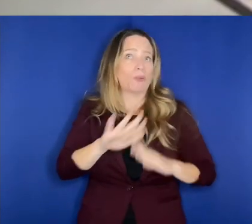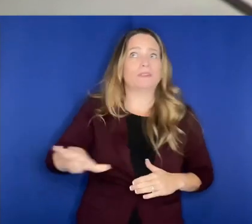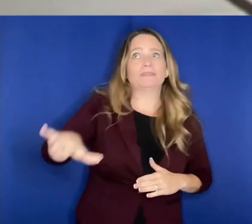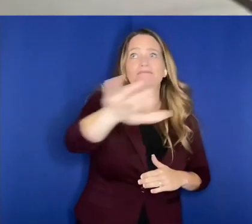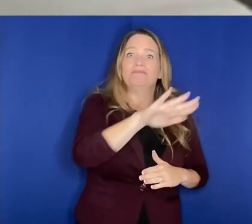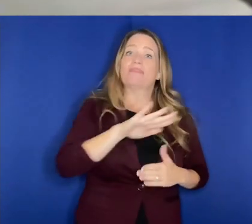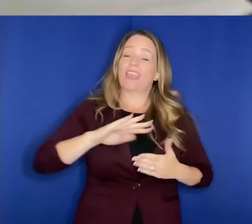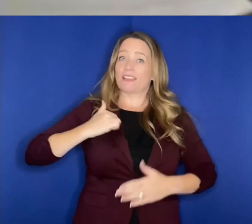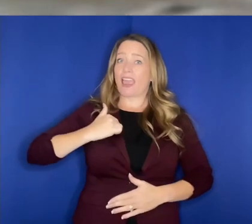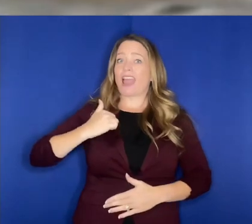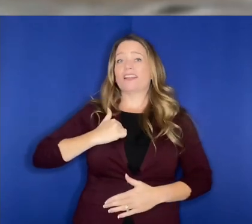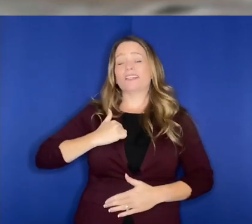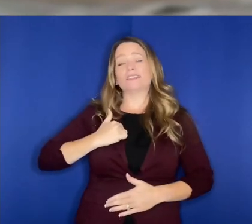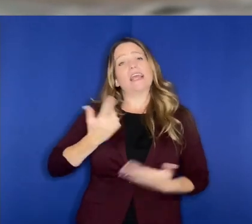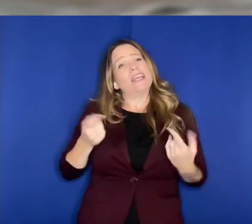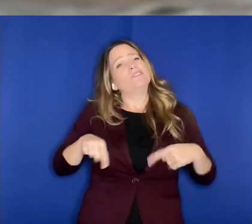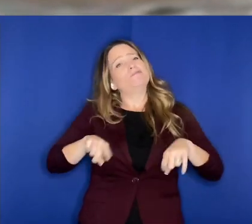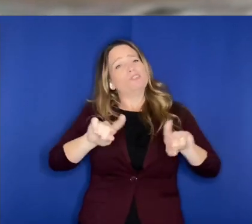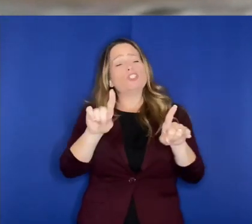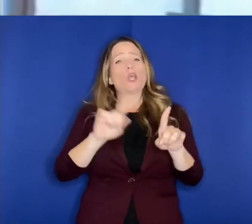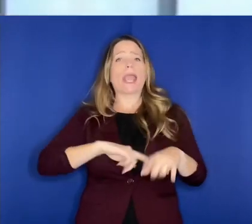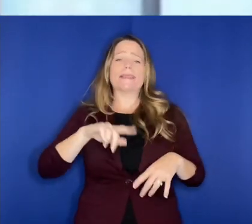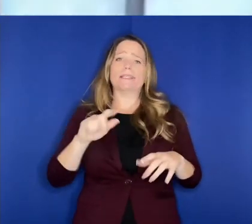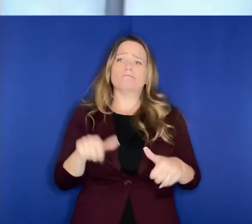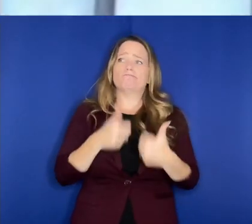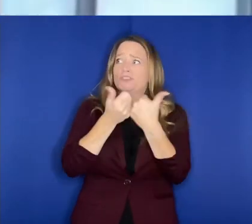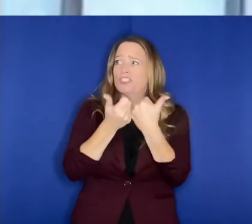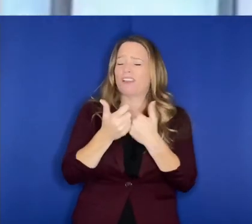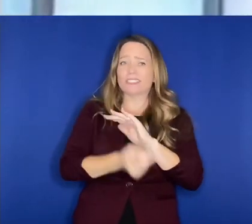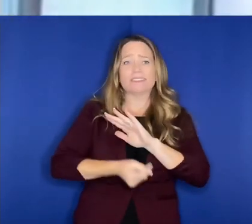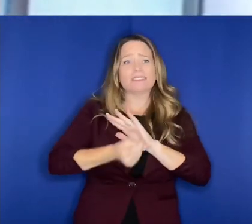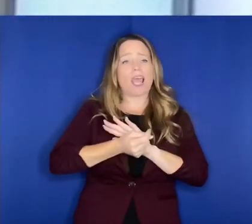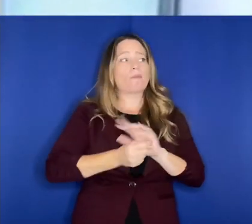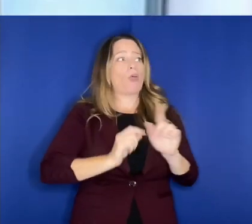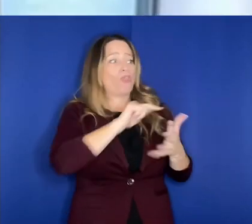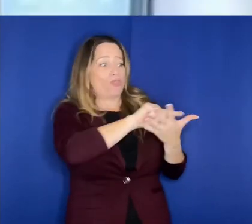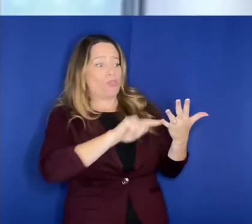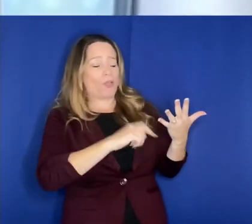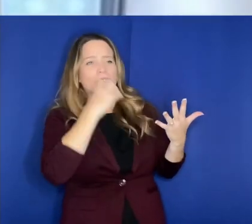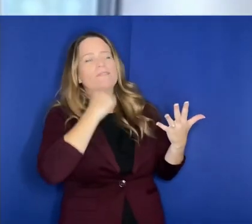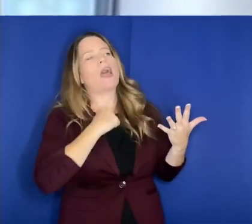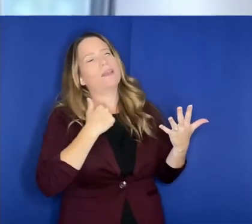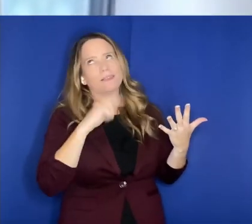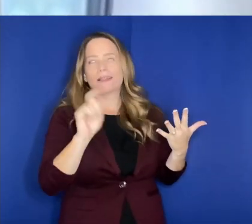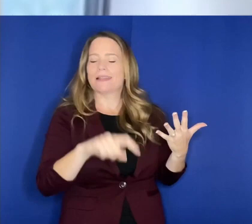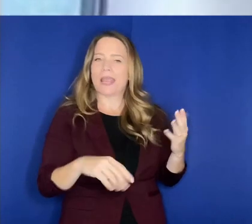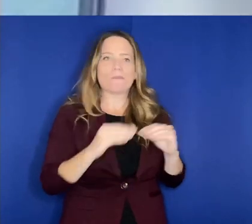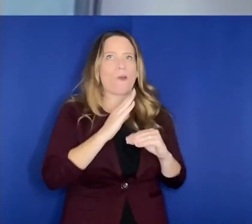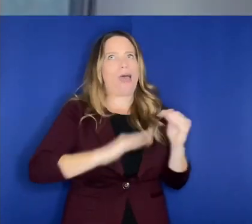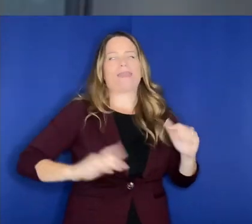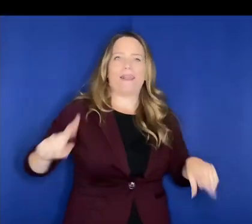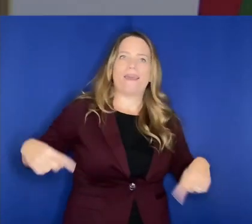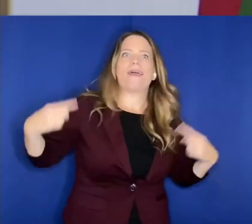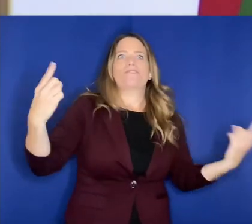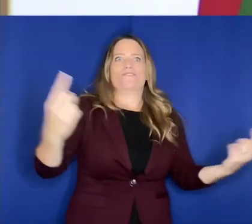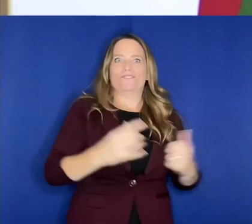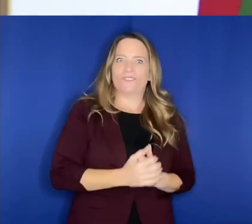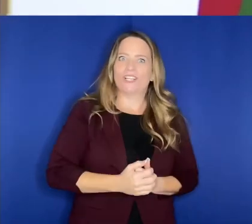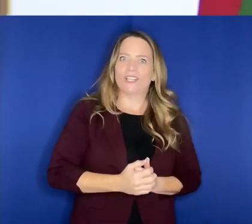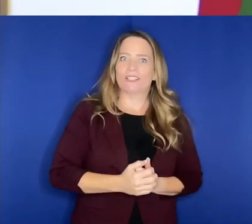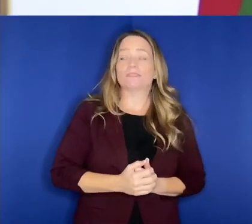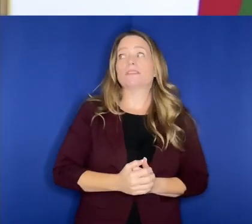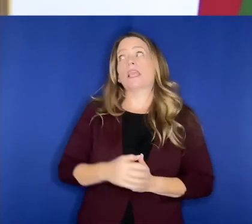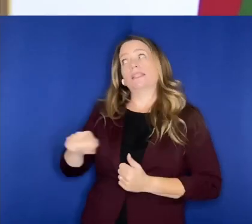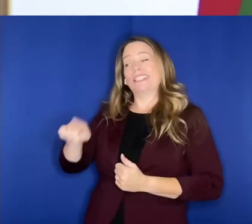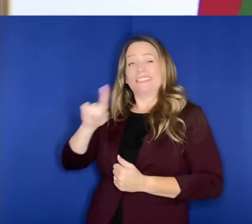Canada. And in these tumultuous times, those values are needed more than ever. This is a